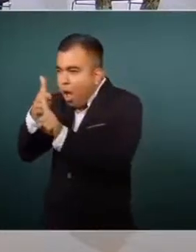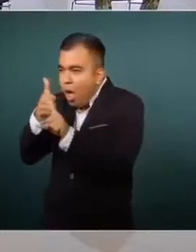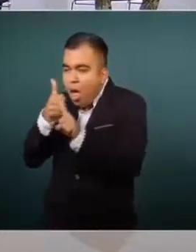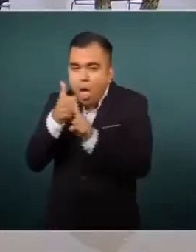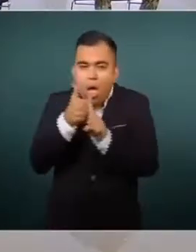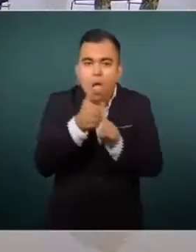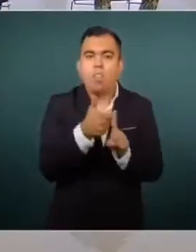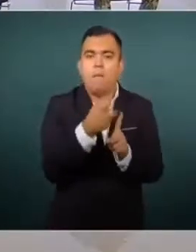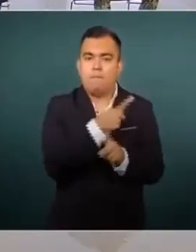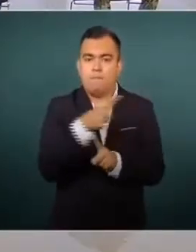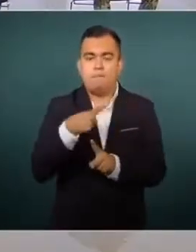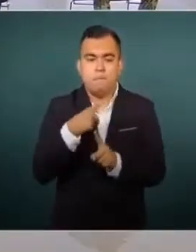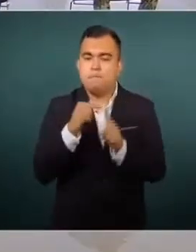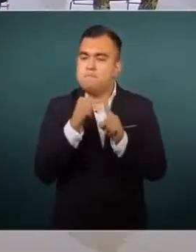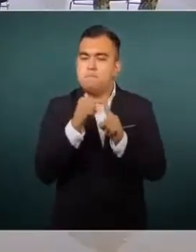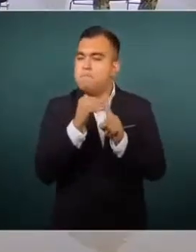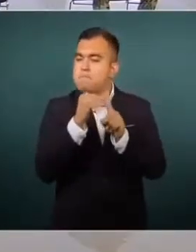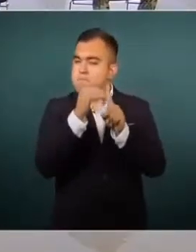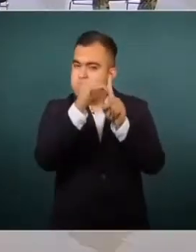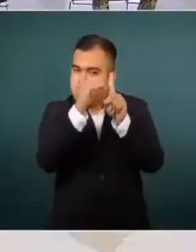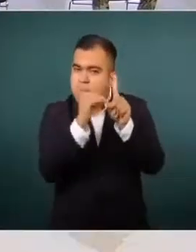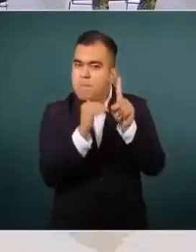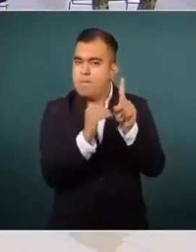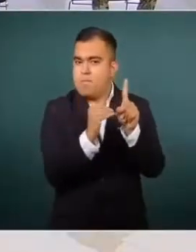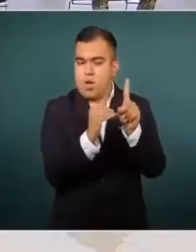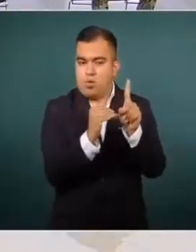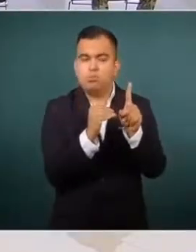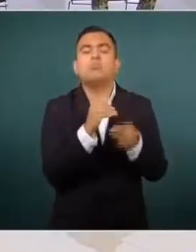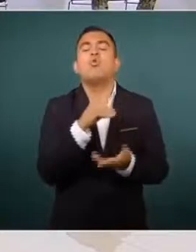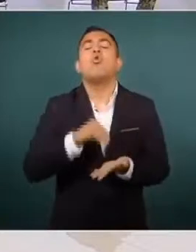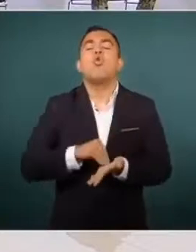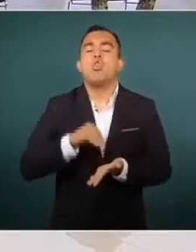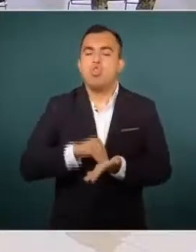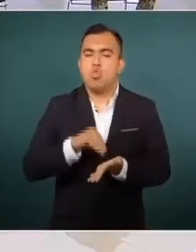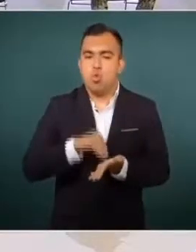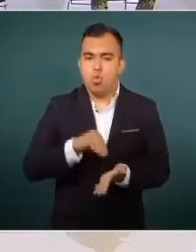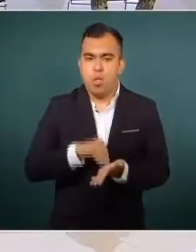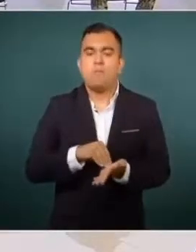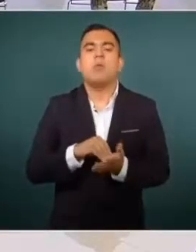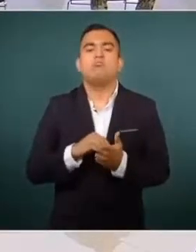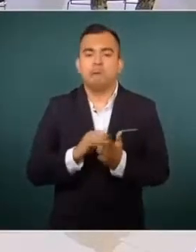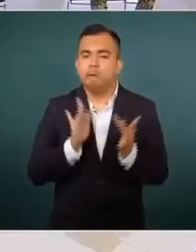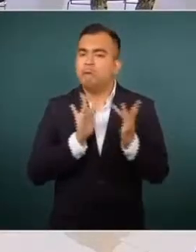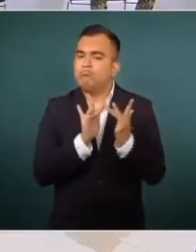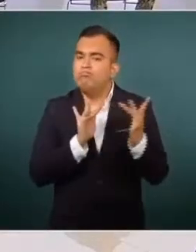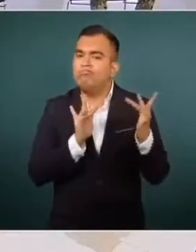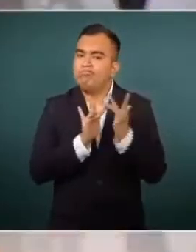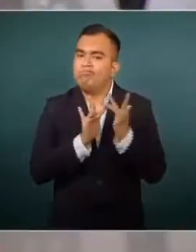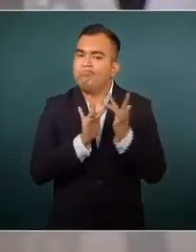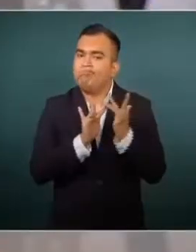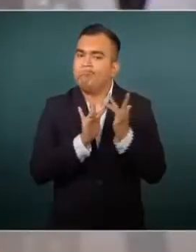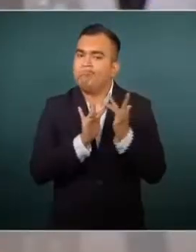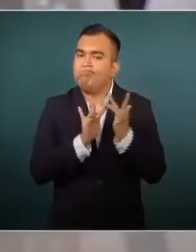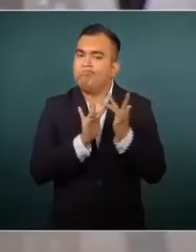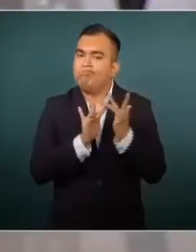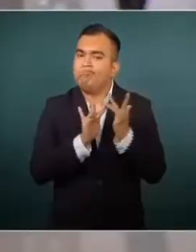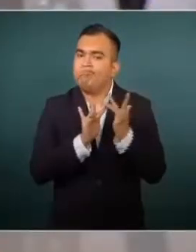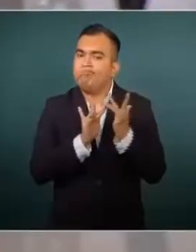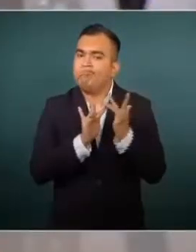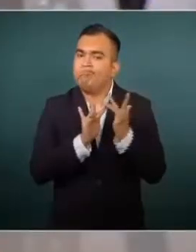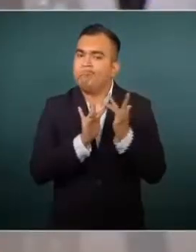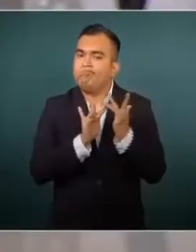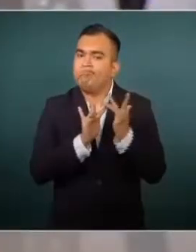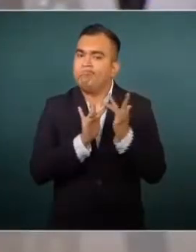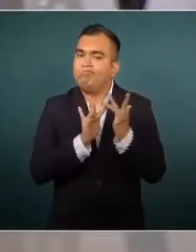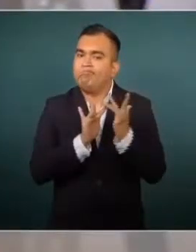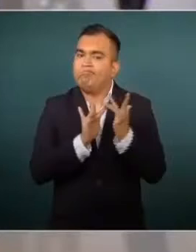nacional. Hemos mantenido una comunicación permanente, aquí señalabas, no sé con base en qué, And so he says that